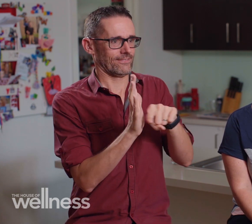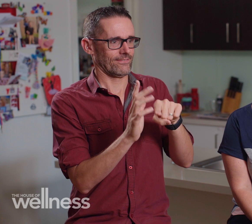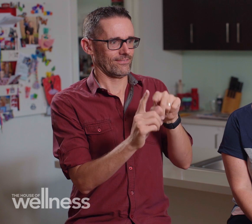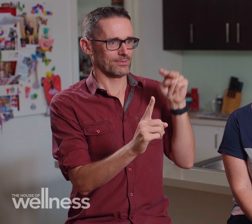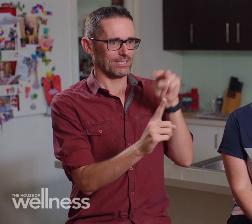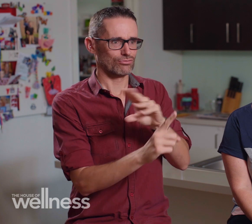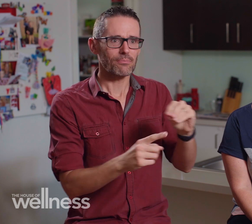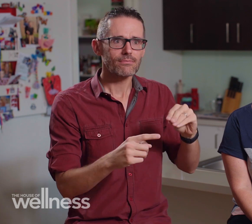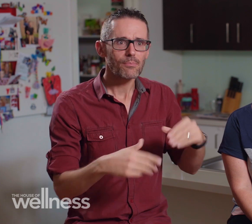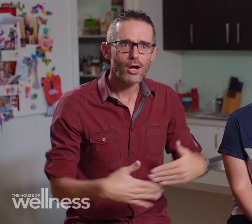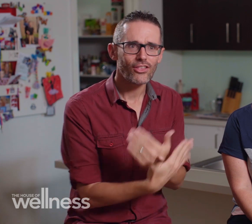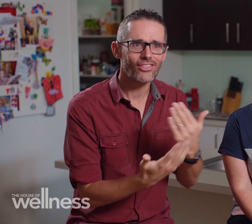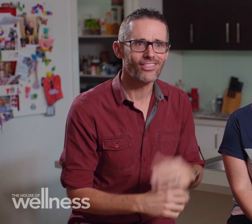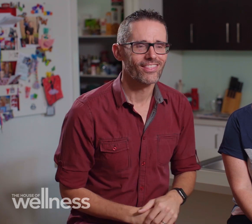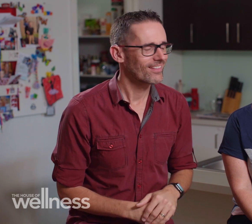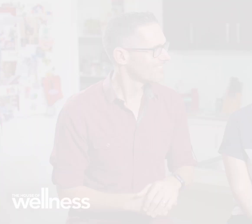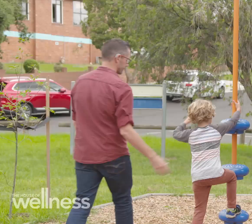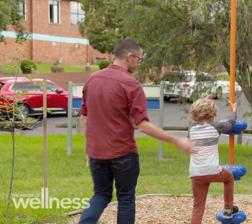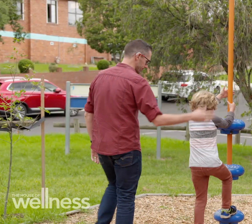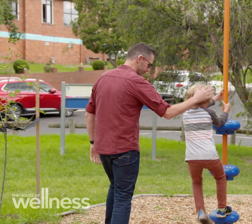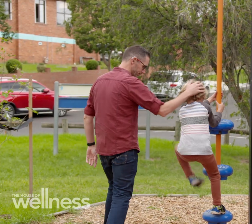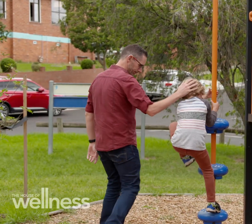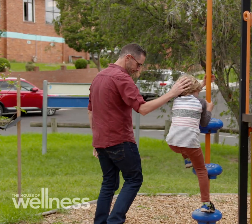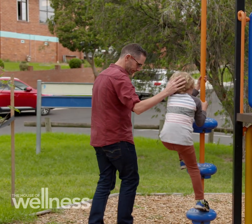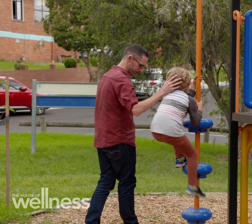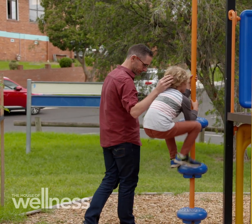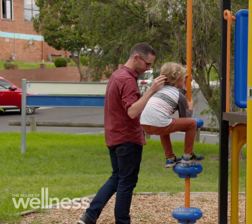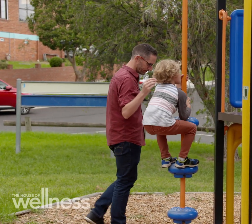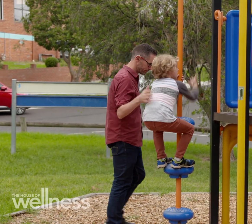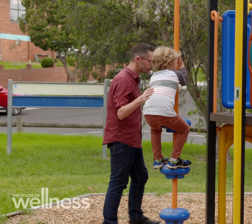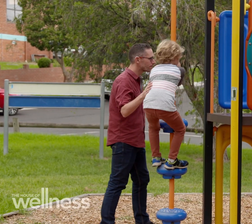sorry that your child is deaf"? It's that negative perspective.